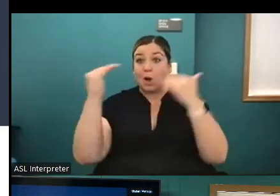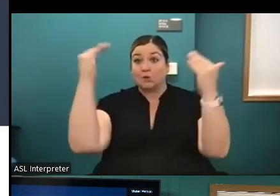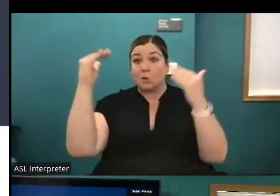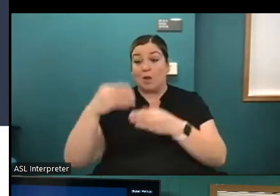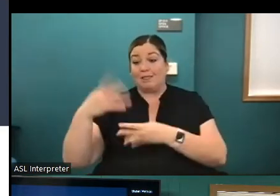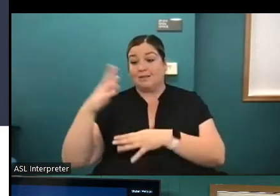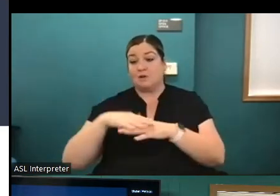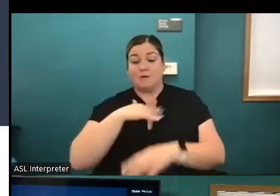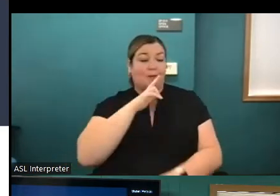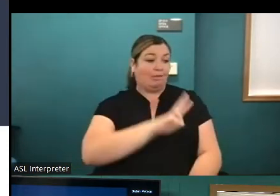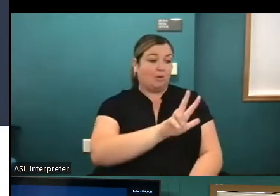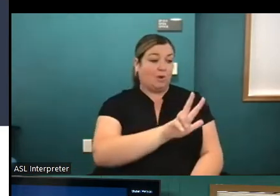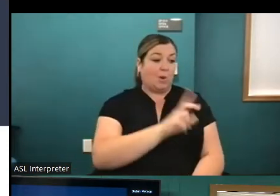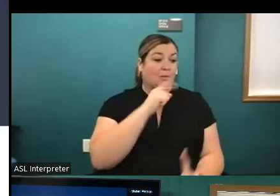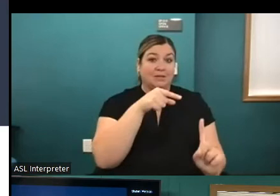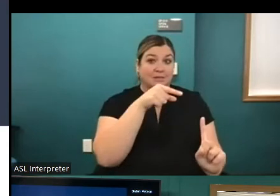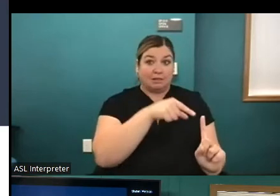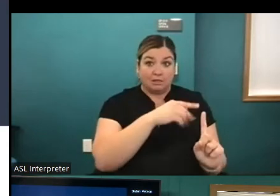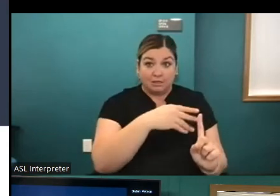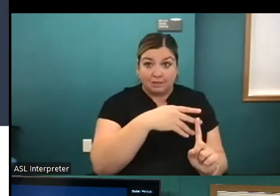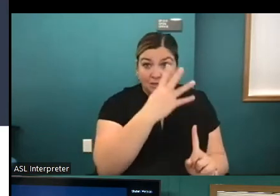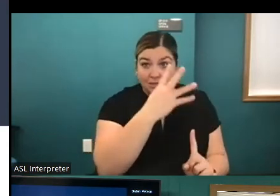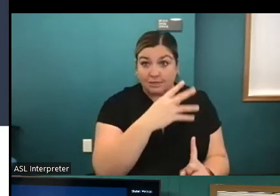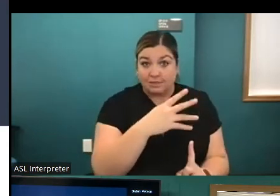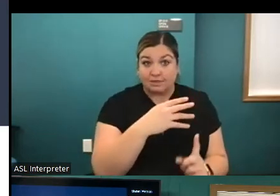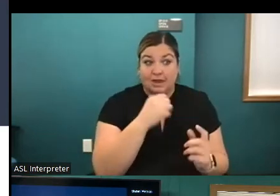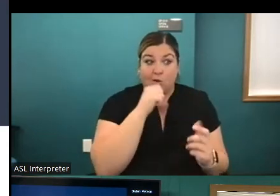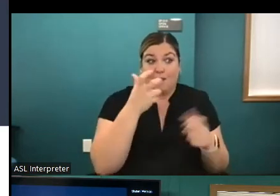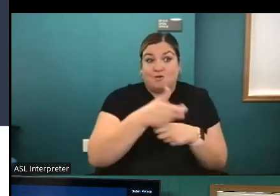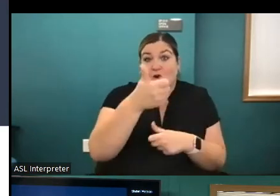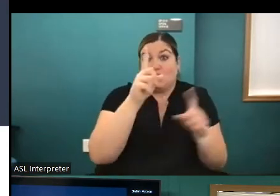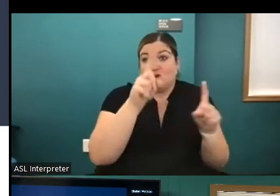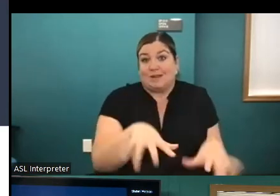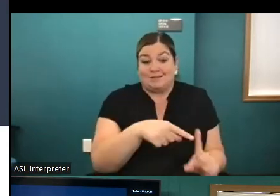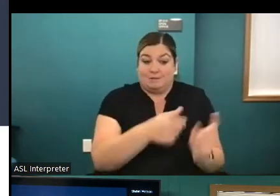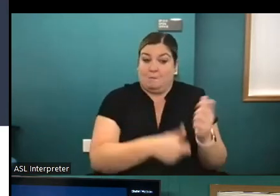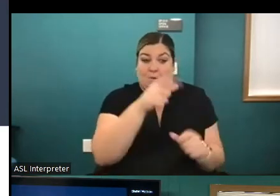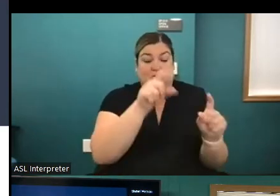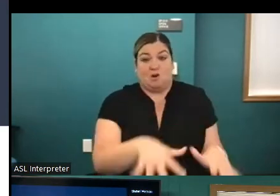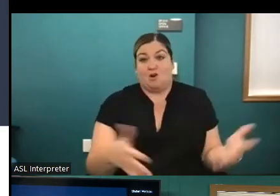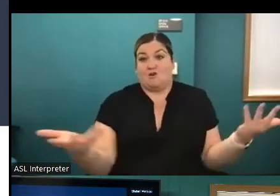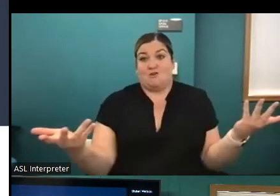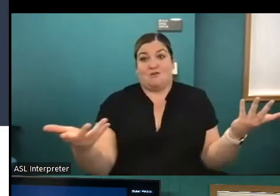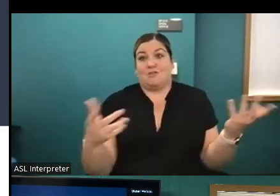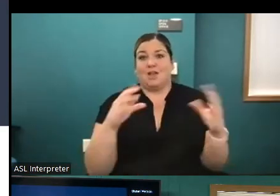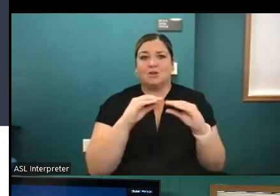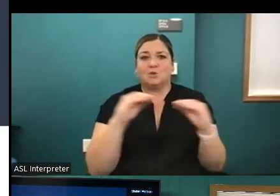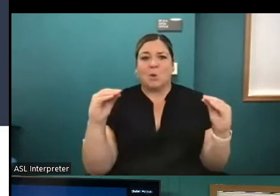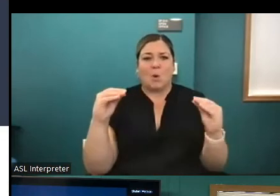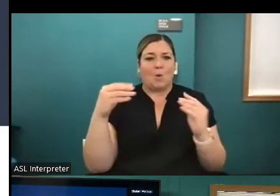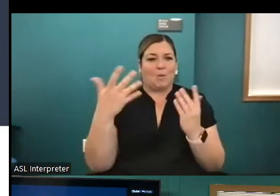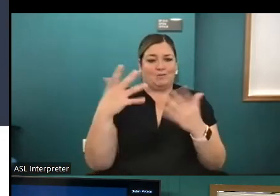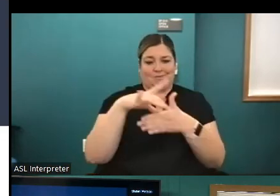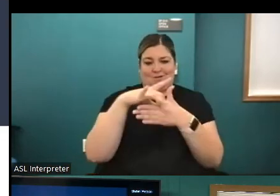my 3-year-olds because that's where they are. And I don't have a harder test than that. That's the hardest I got. There's no context here.